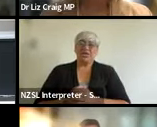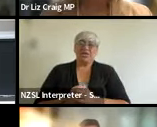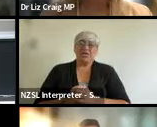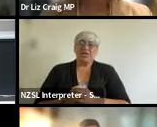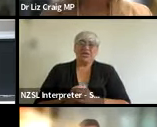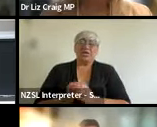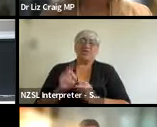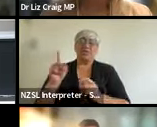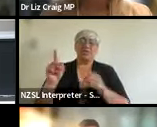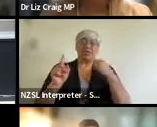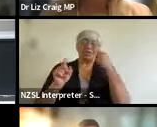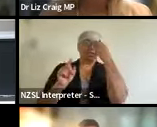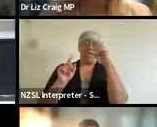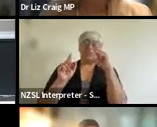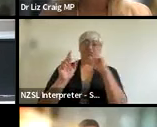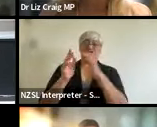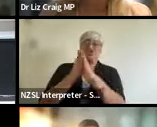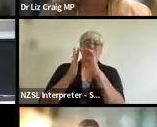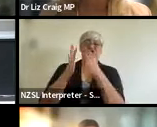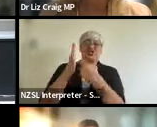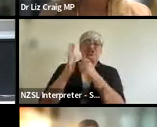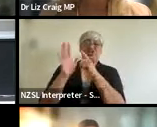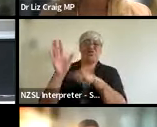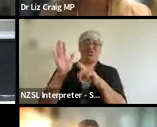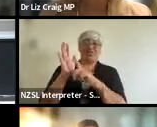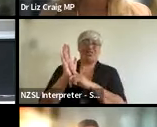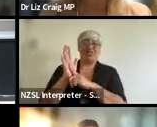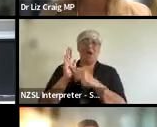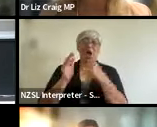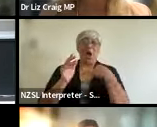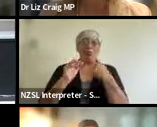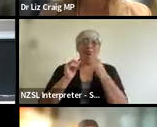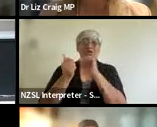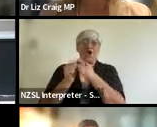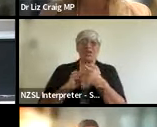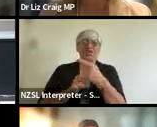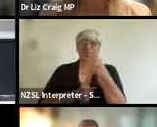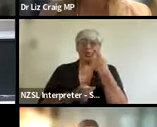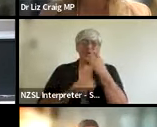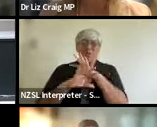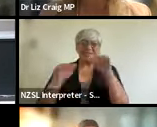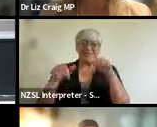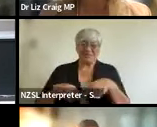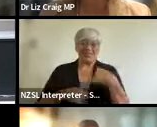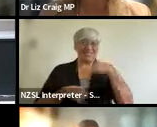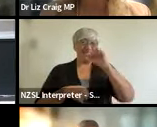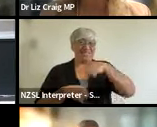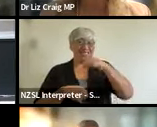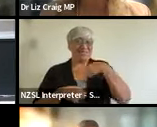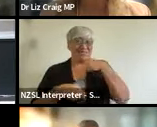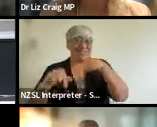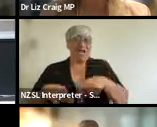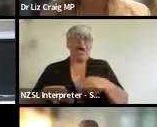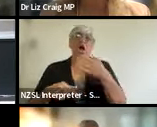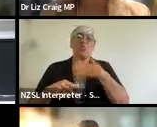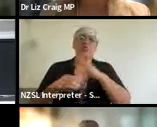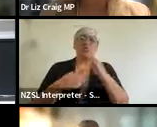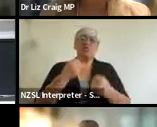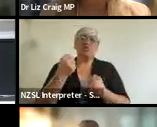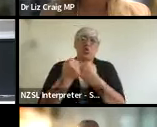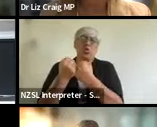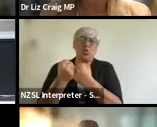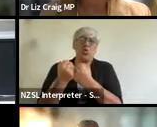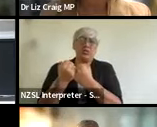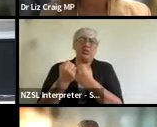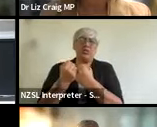This is Cheryl Thompson speaking. I'm Vicki's colleague. She thought I wasn't on, but I am. I just wanted to support Vicki